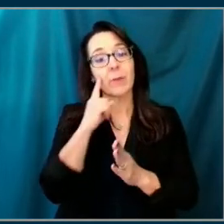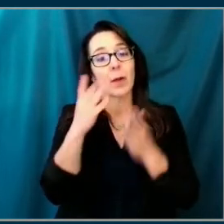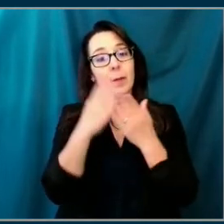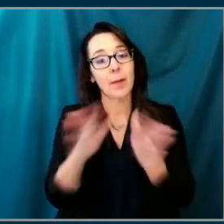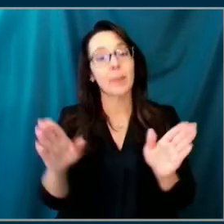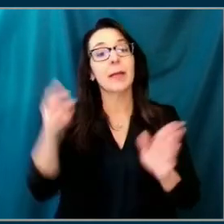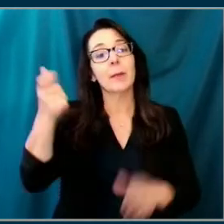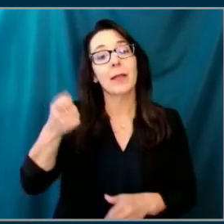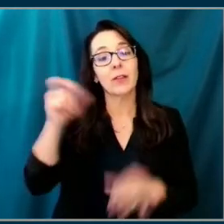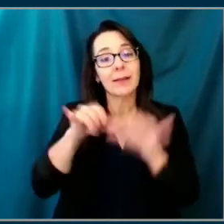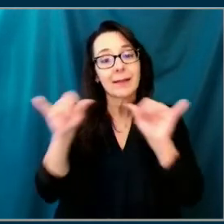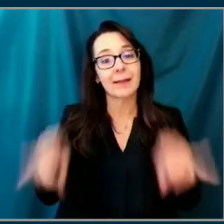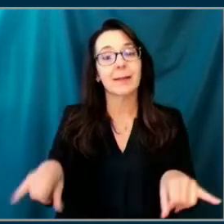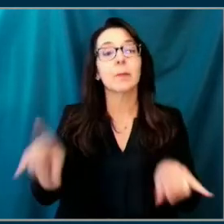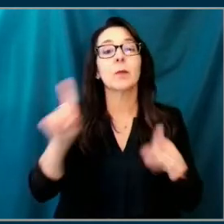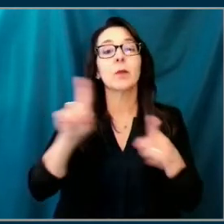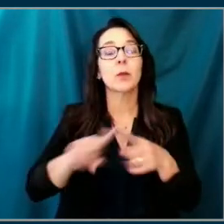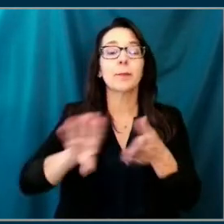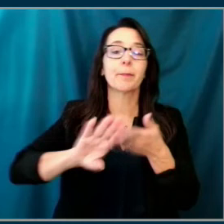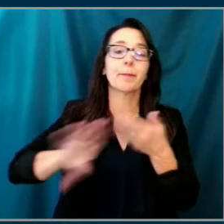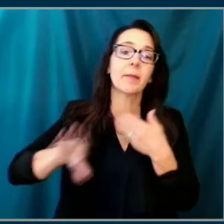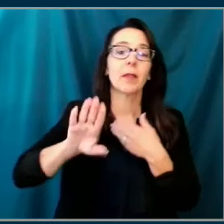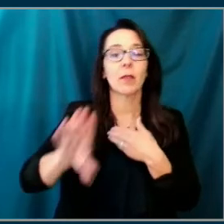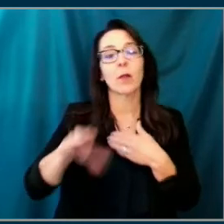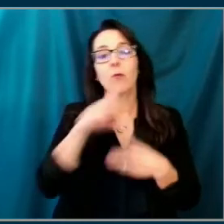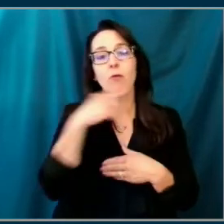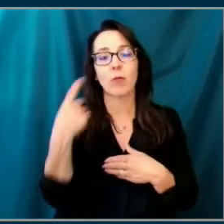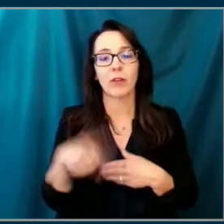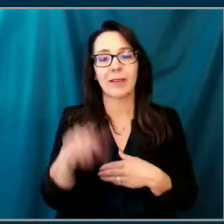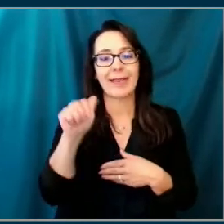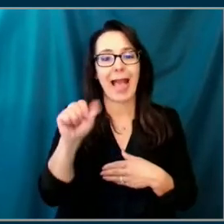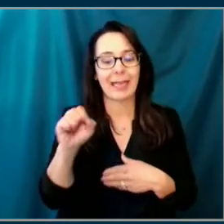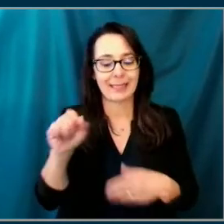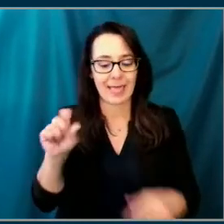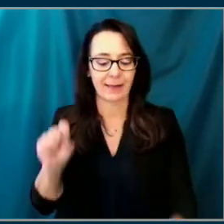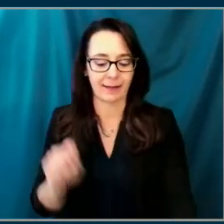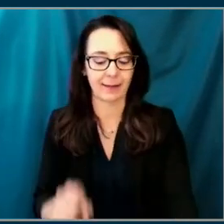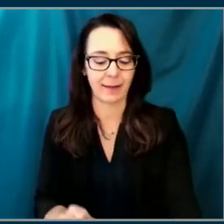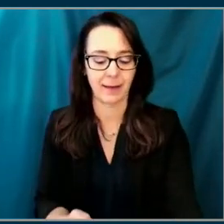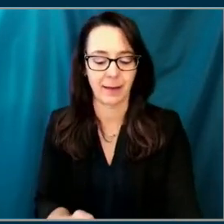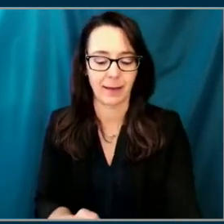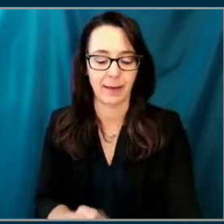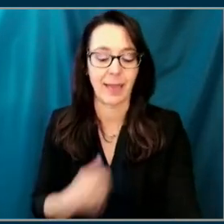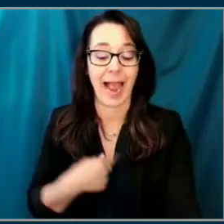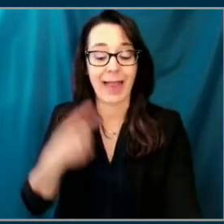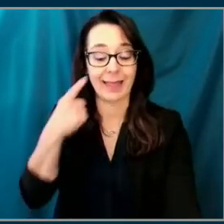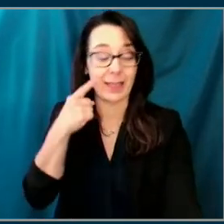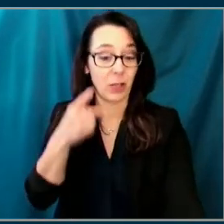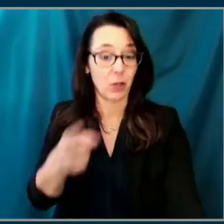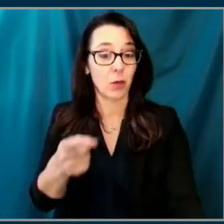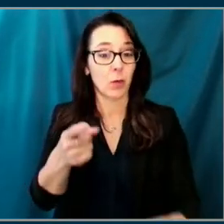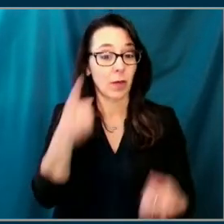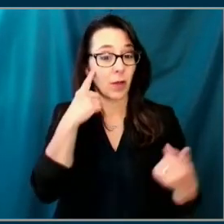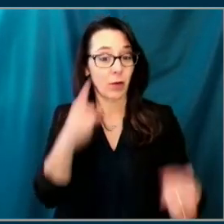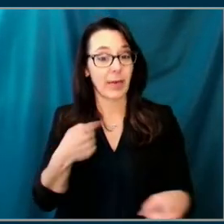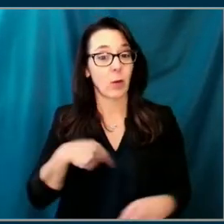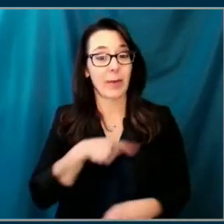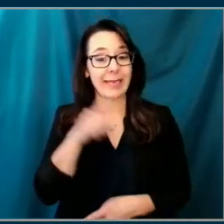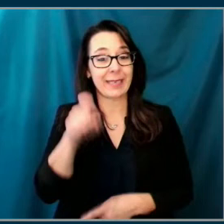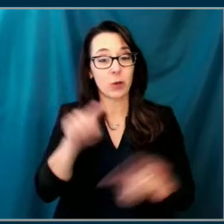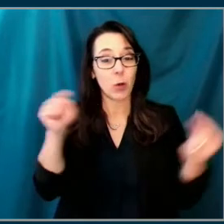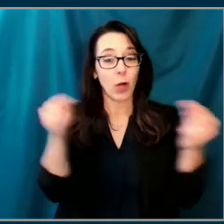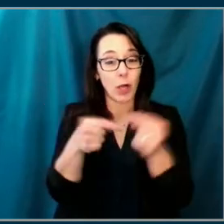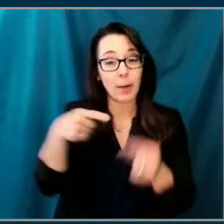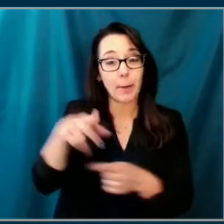divest their Russian assets. I think you'll agree that we need to hit Putin where it hurts, in his